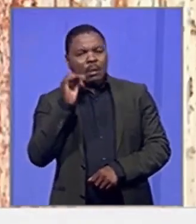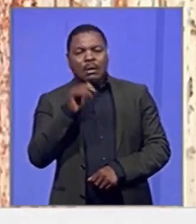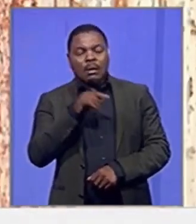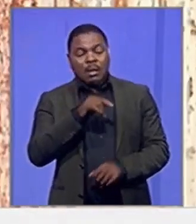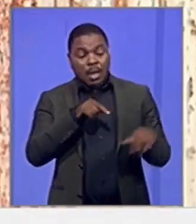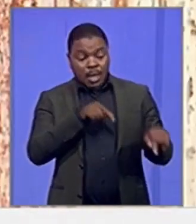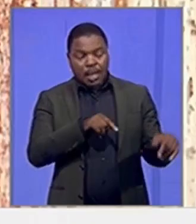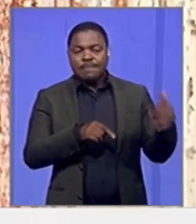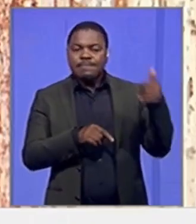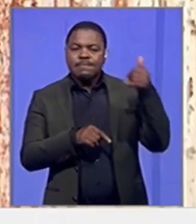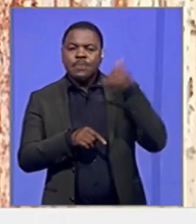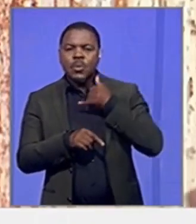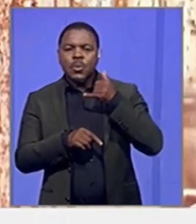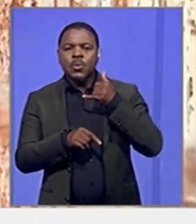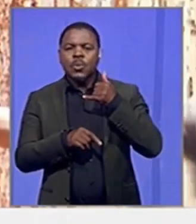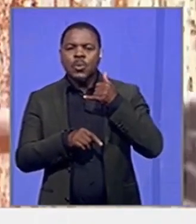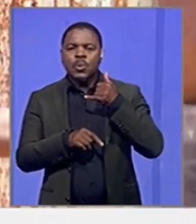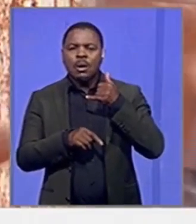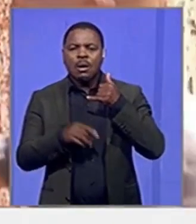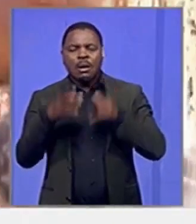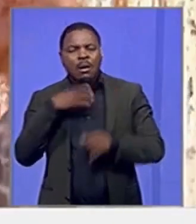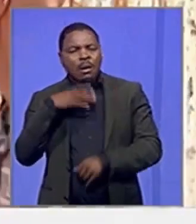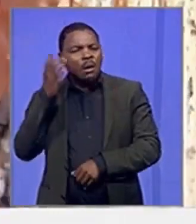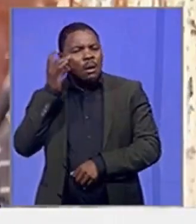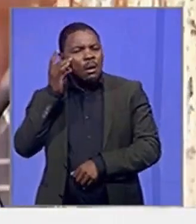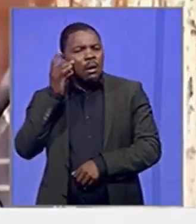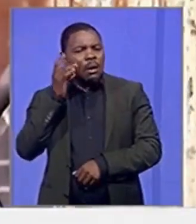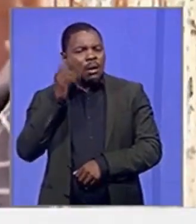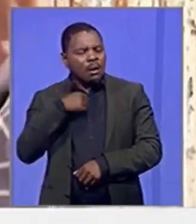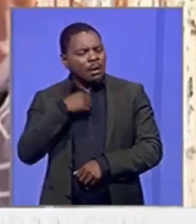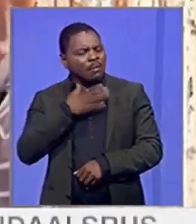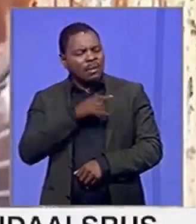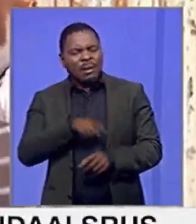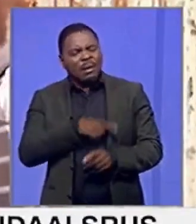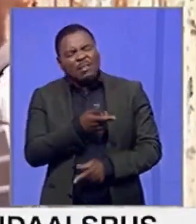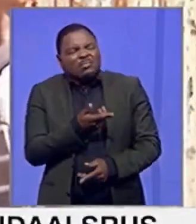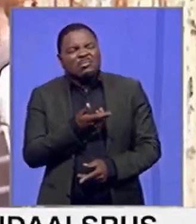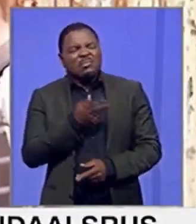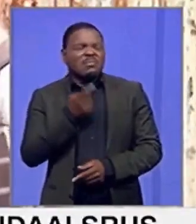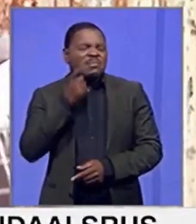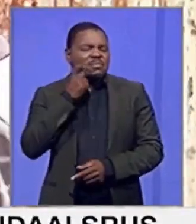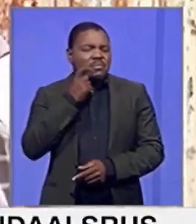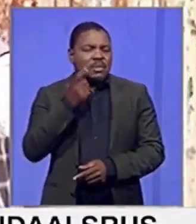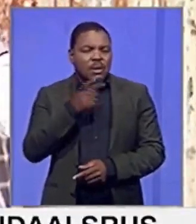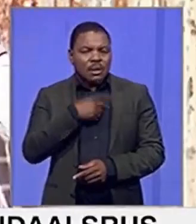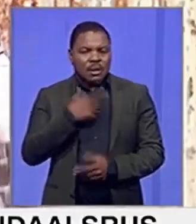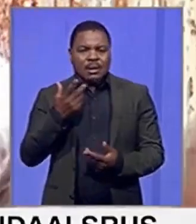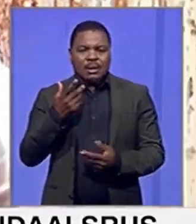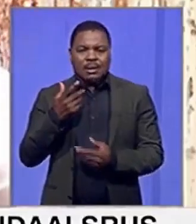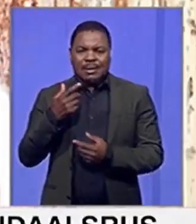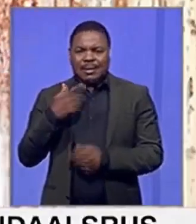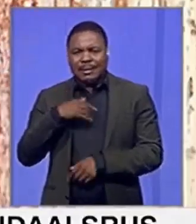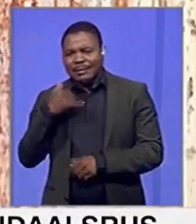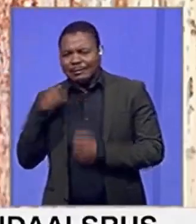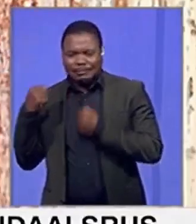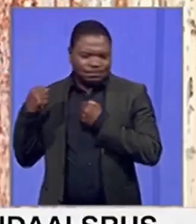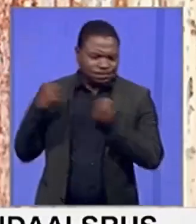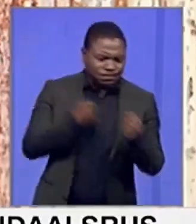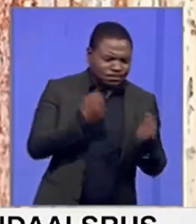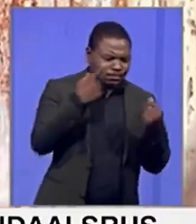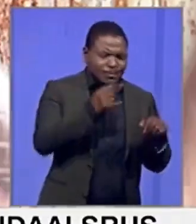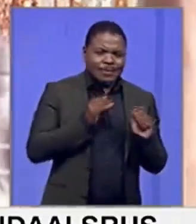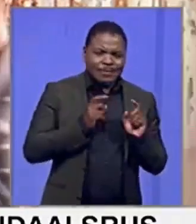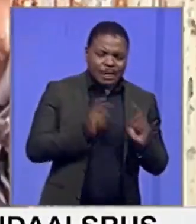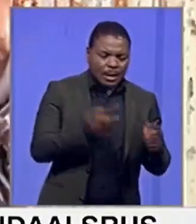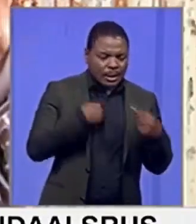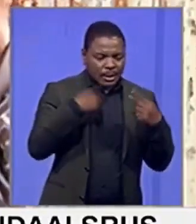mfone ke ya utlwa ka ntho nyane ka tsa bene ka betsa ka speed ka ta ke fitla mahai ka